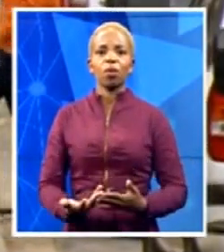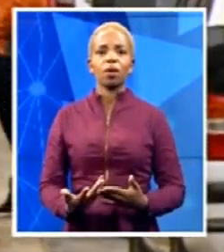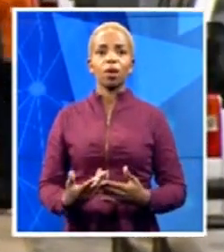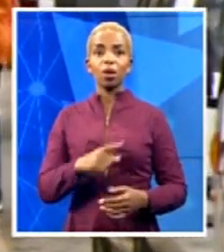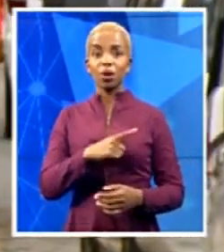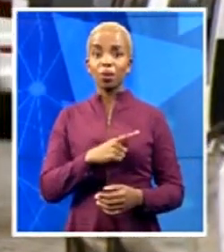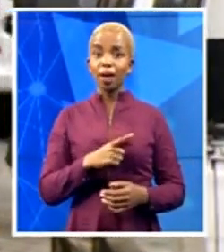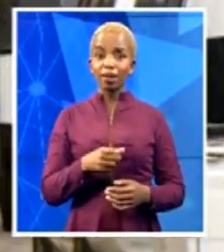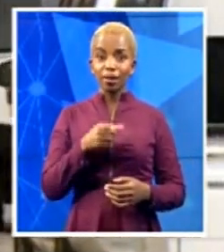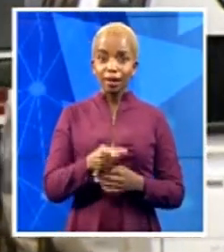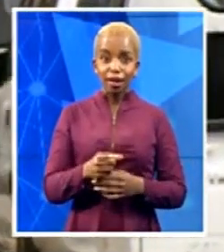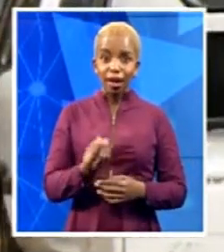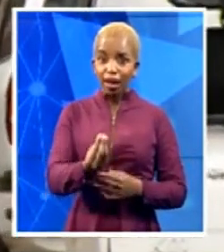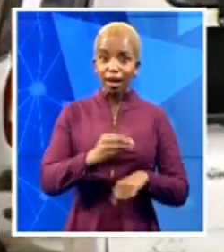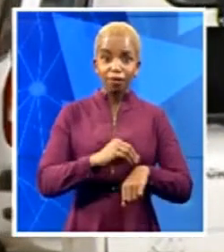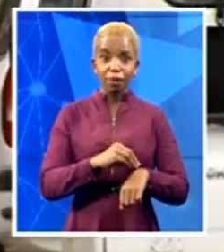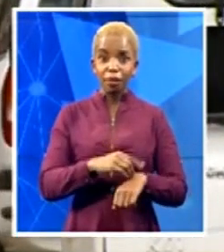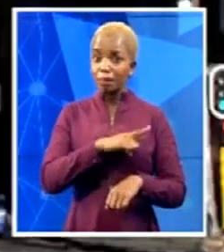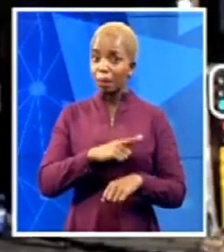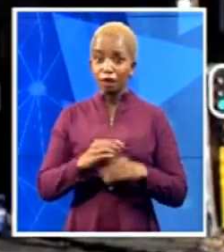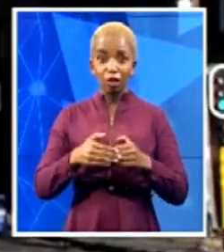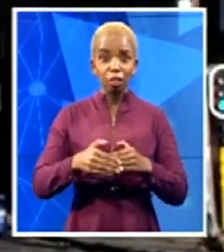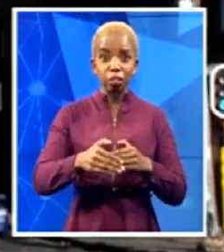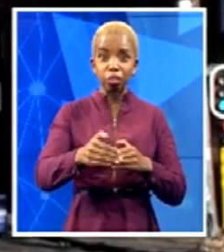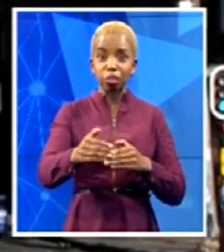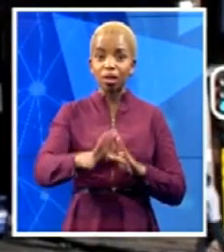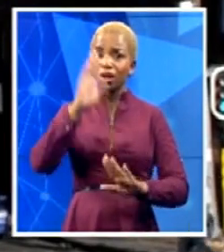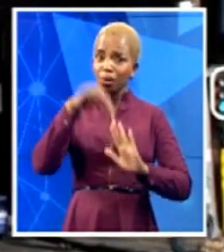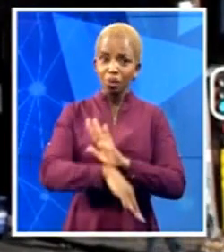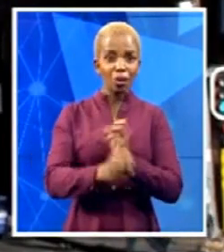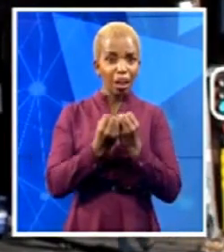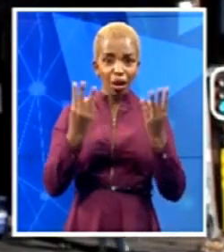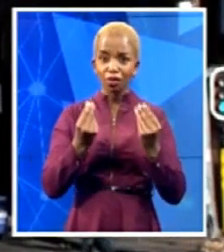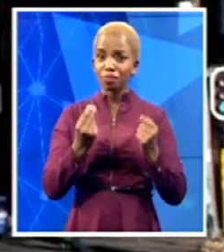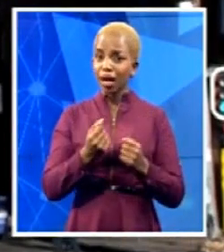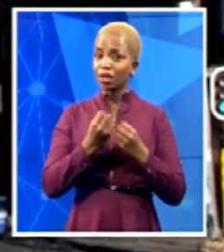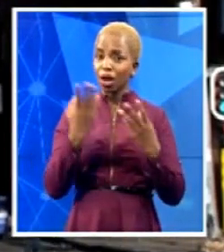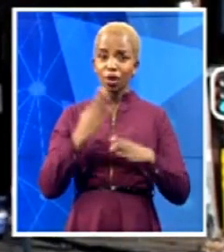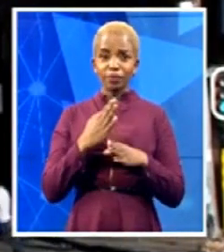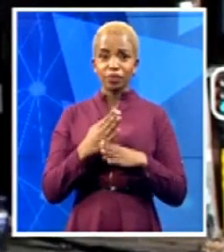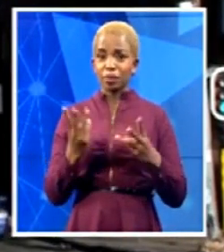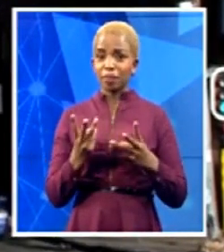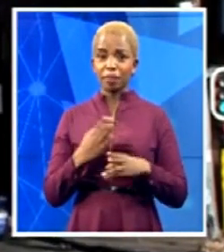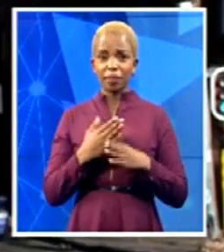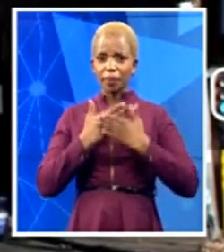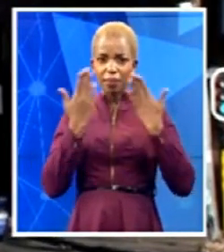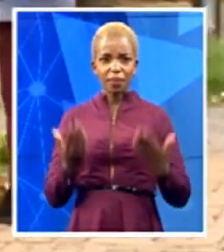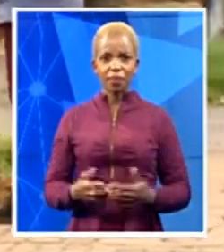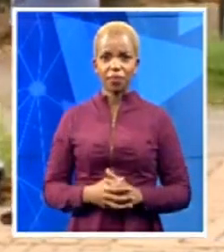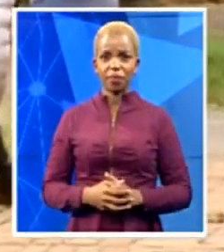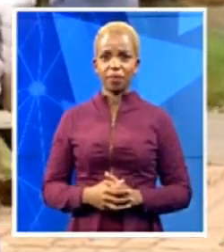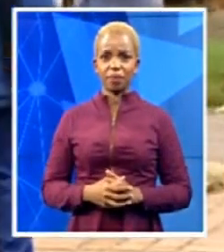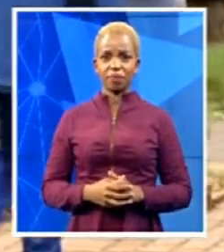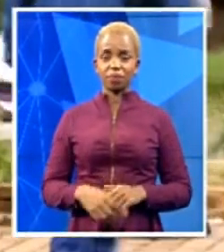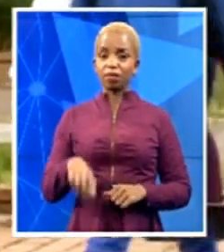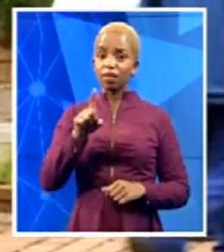of money, lose a lot of jobs. This particular sector in particular employs 150,000 people. They are going to be in the